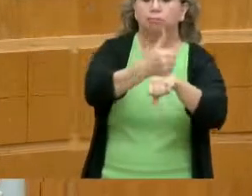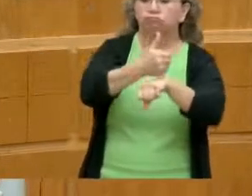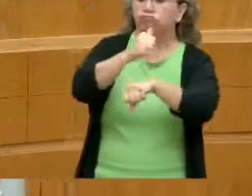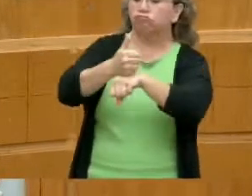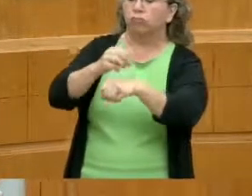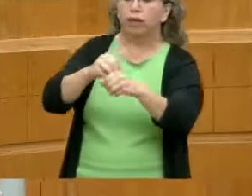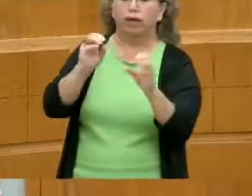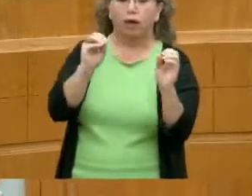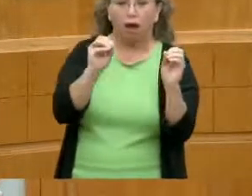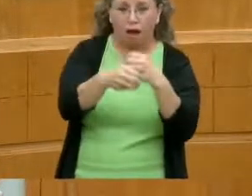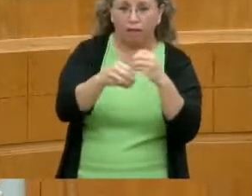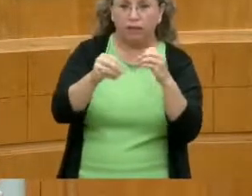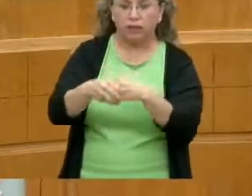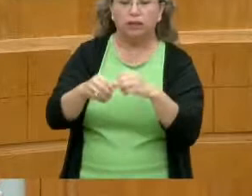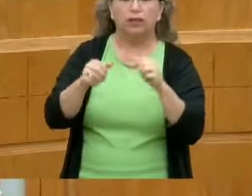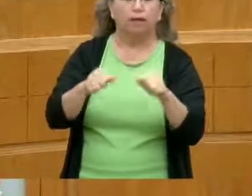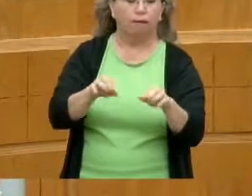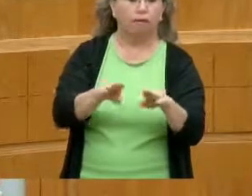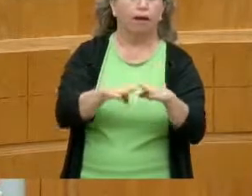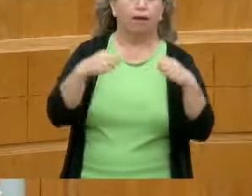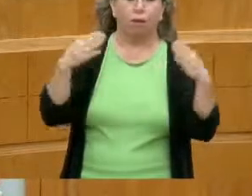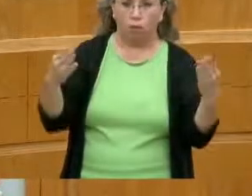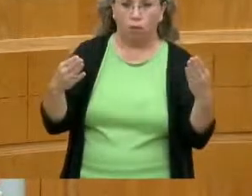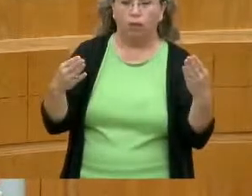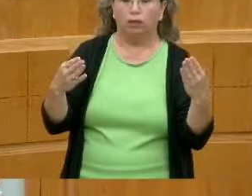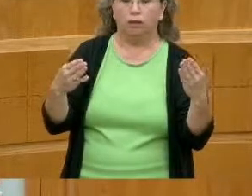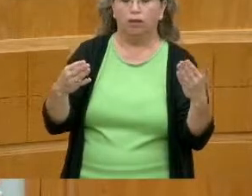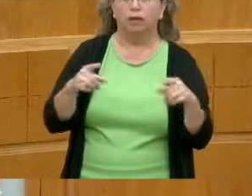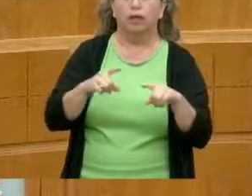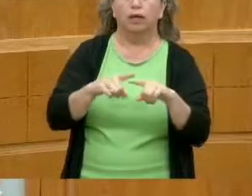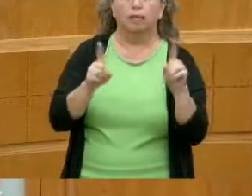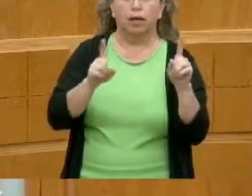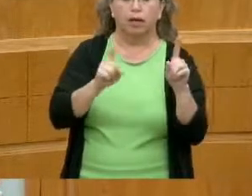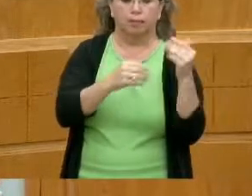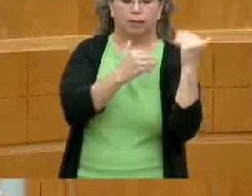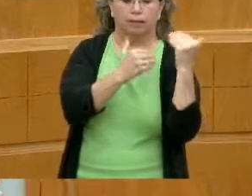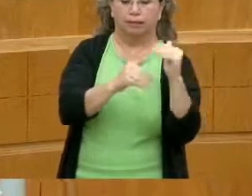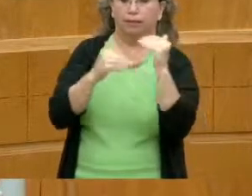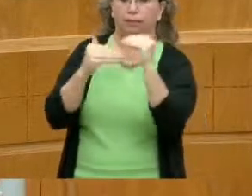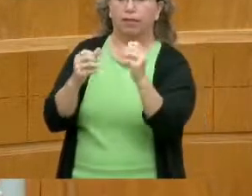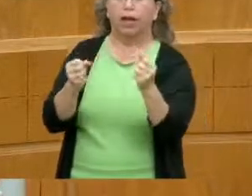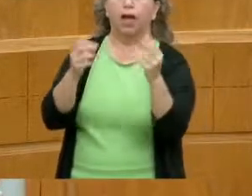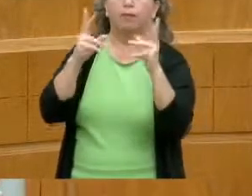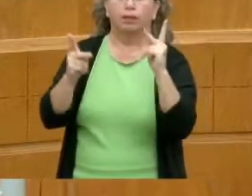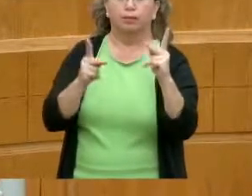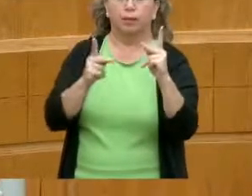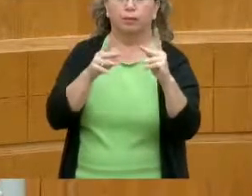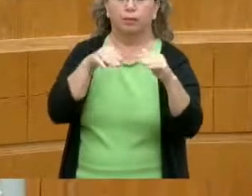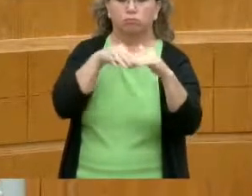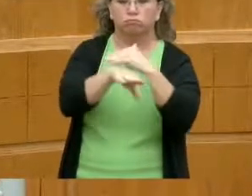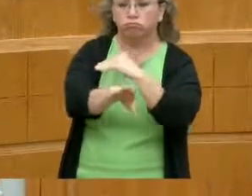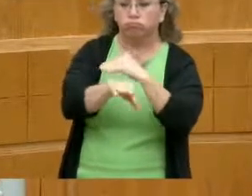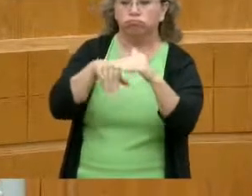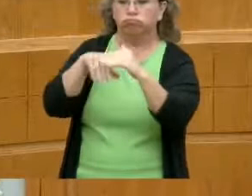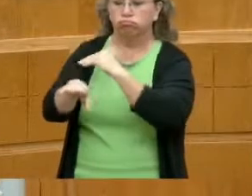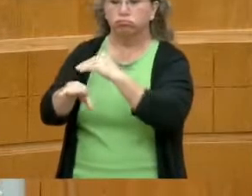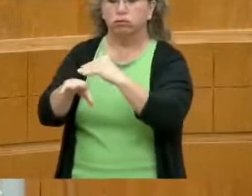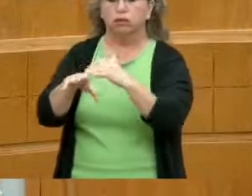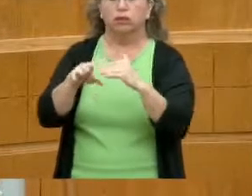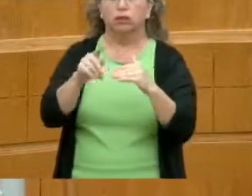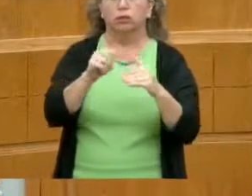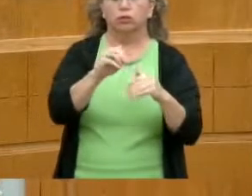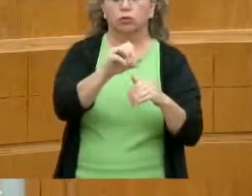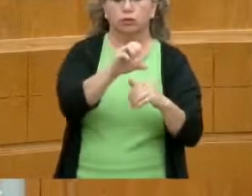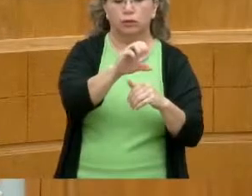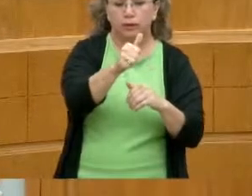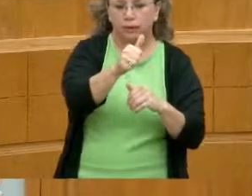buildings may also be open, but they have to limit their occupancy to the greater of 10 employees or